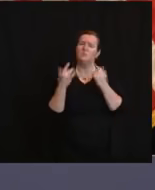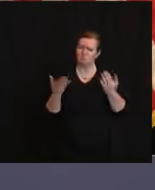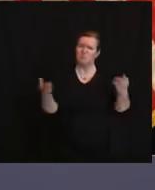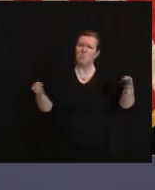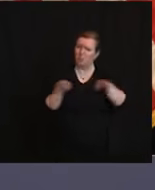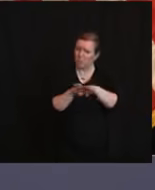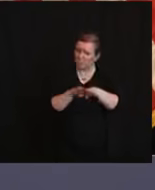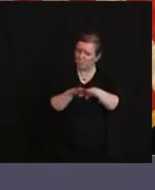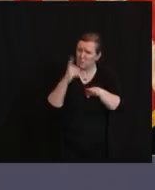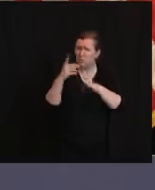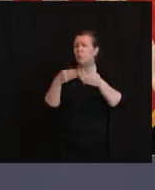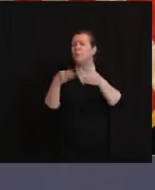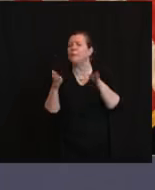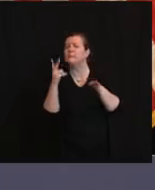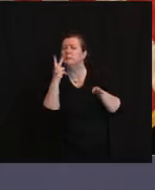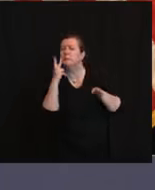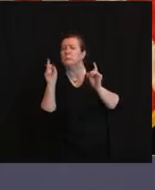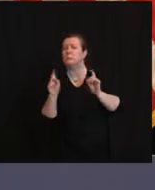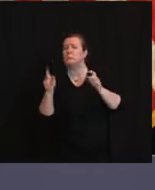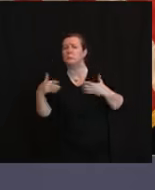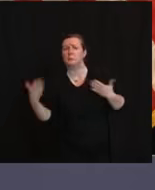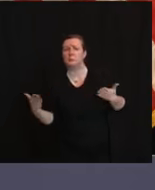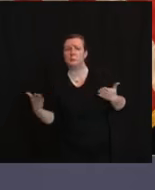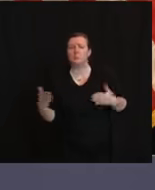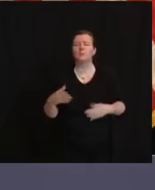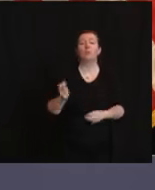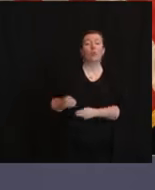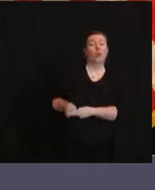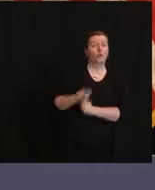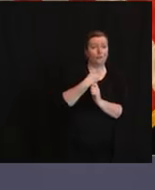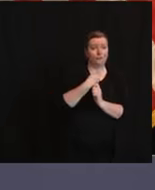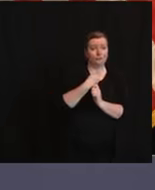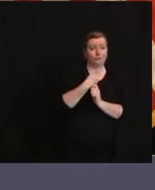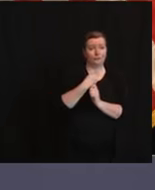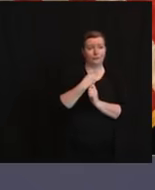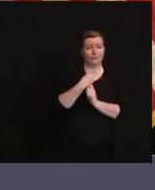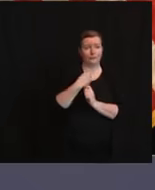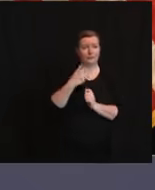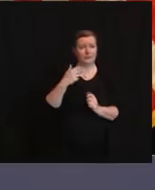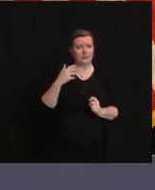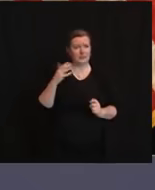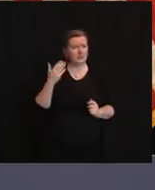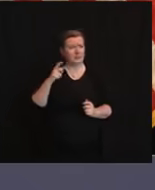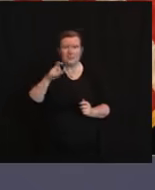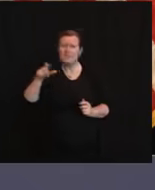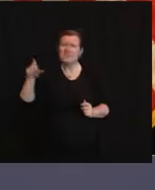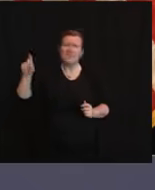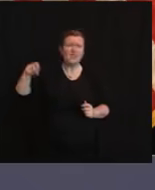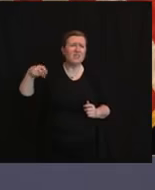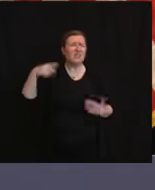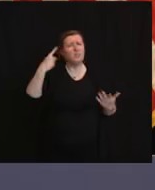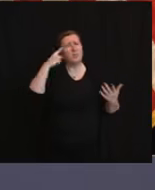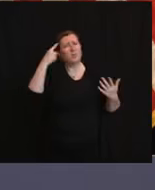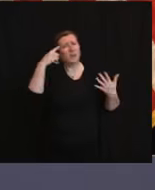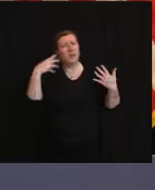distance. This seems to be a very big mental health issue with a lot of people having the opportunity to go